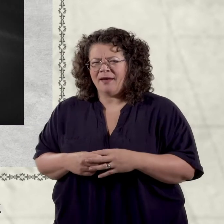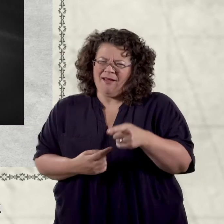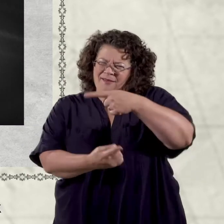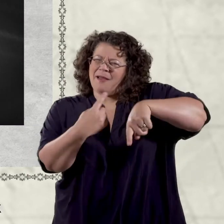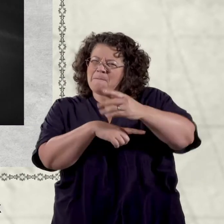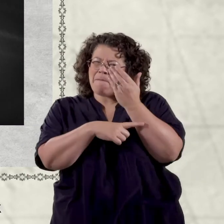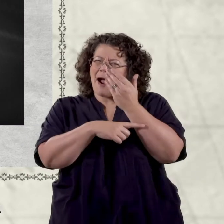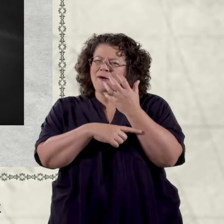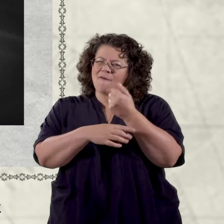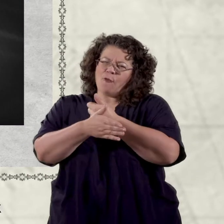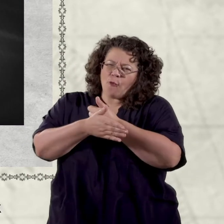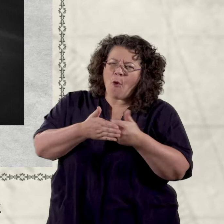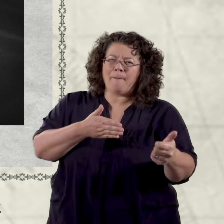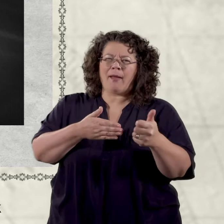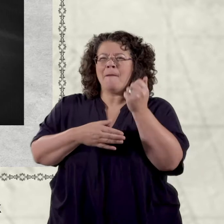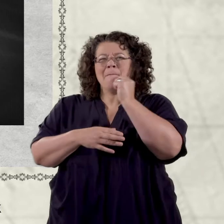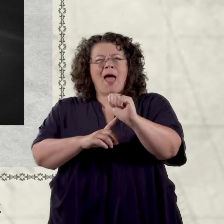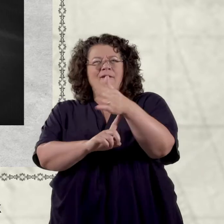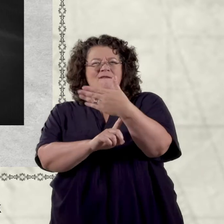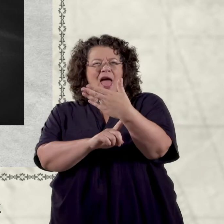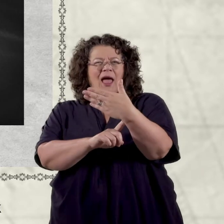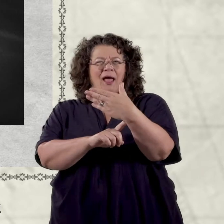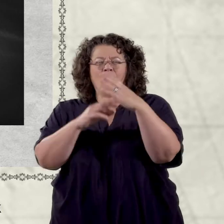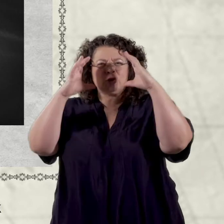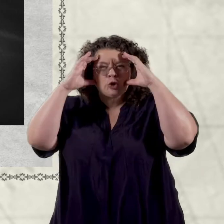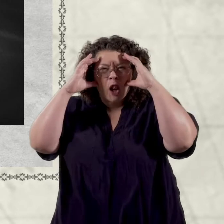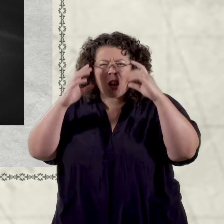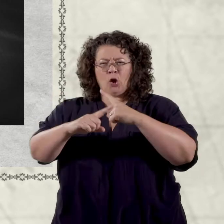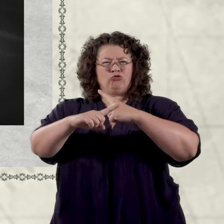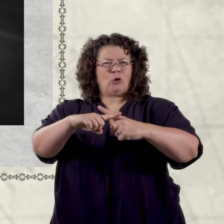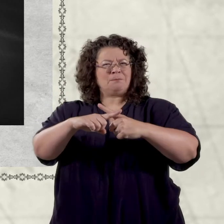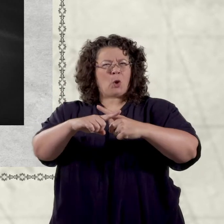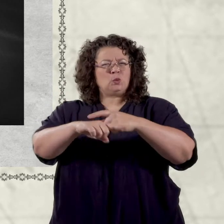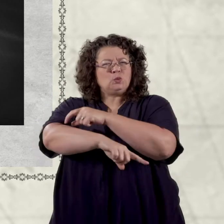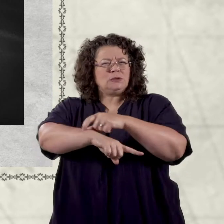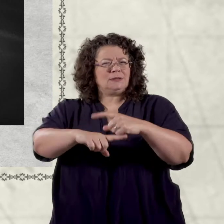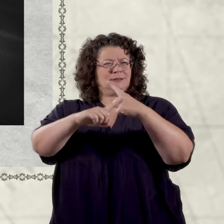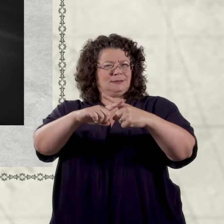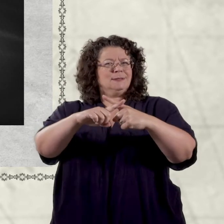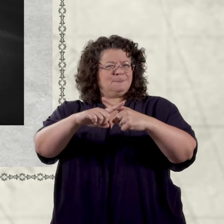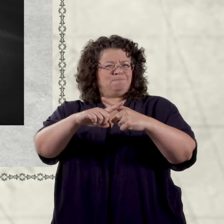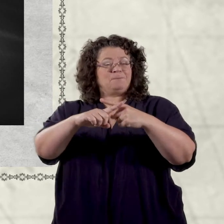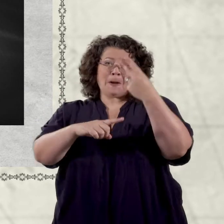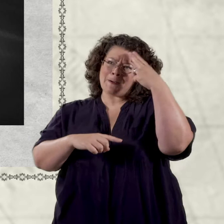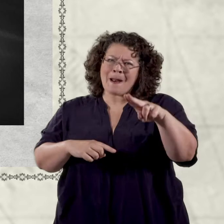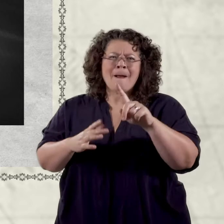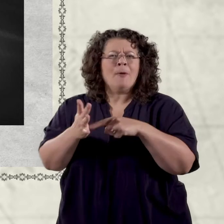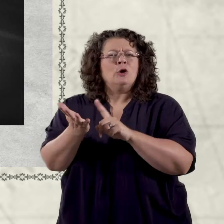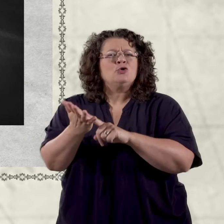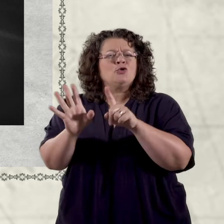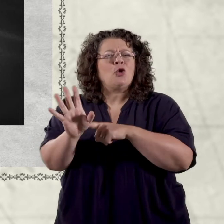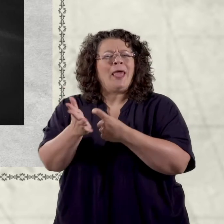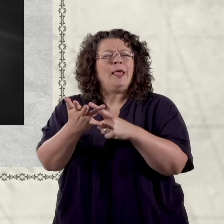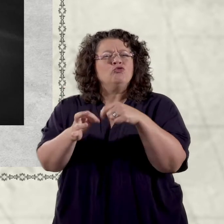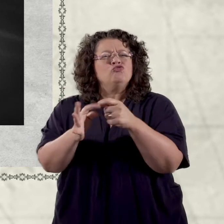very common black flag with a skull and crossbones on it, and they had a specific name for this flag, which was the Jolly